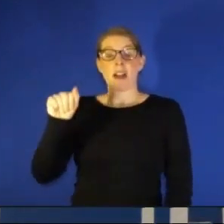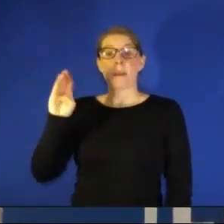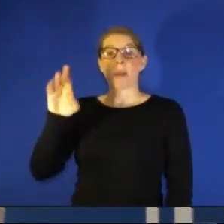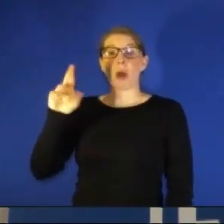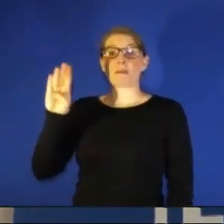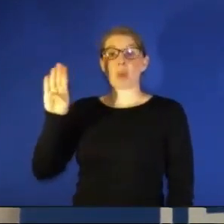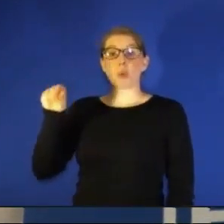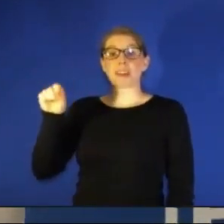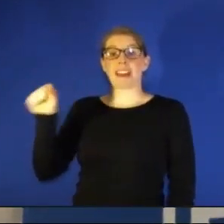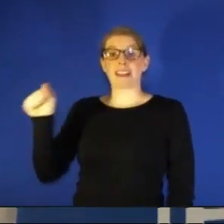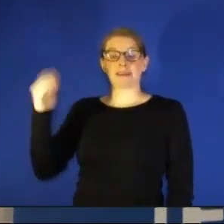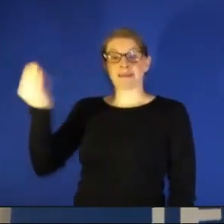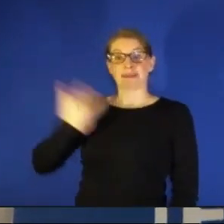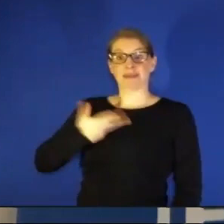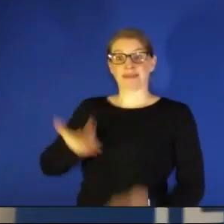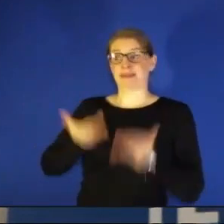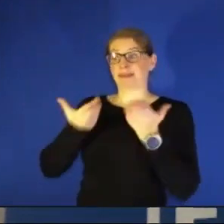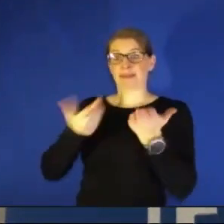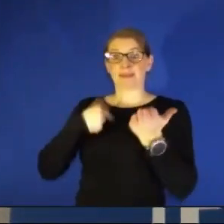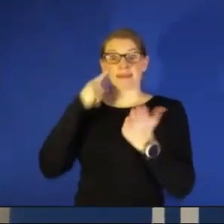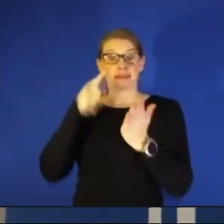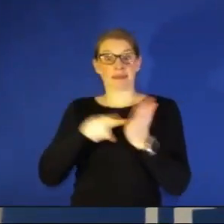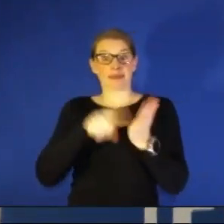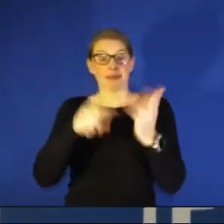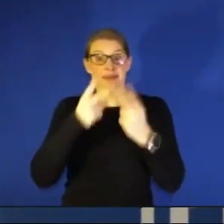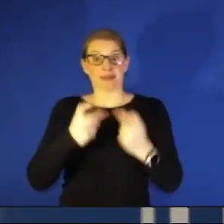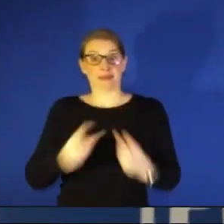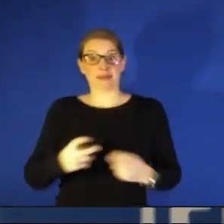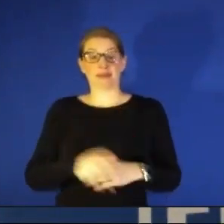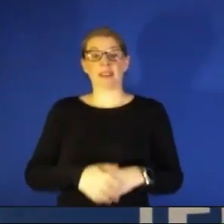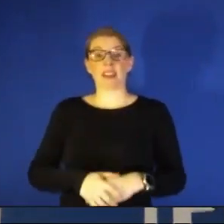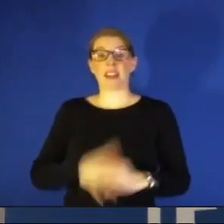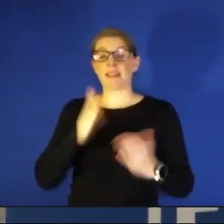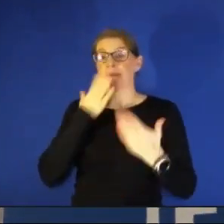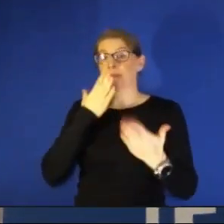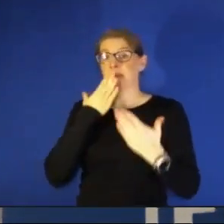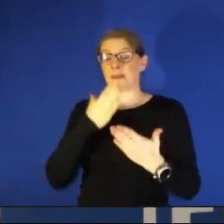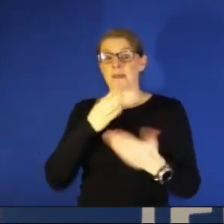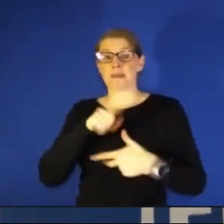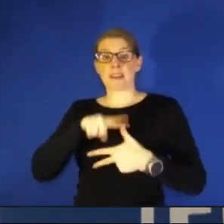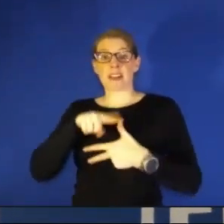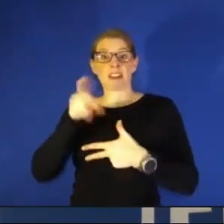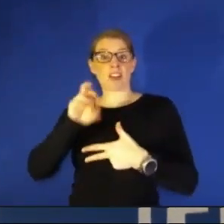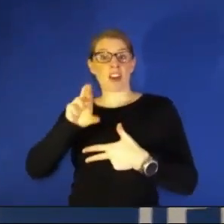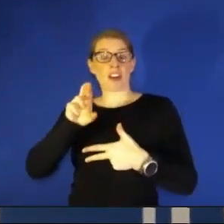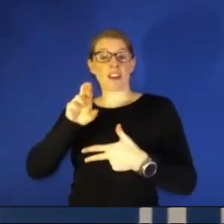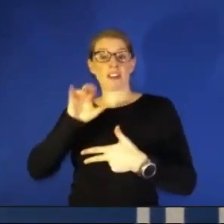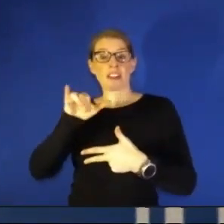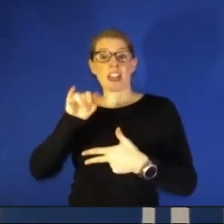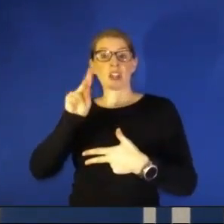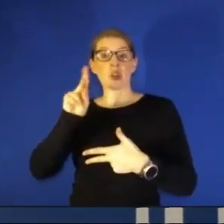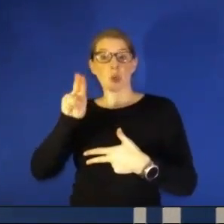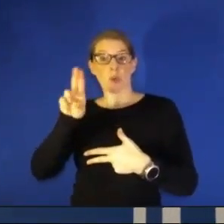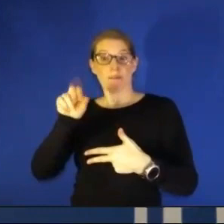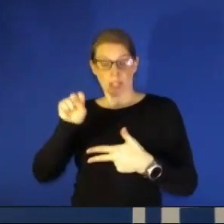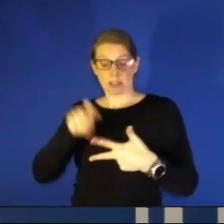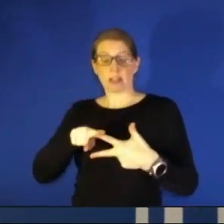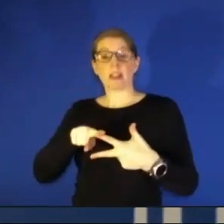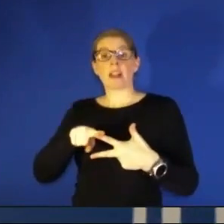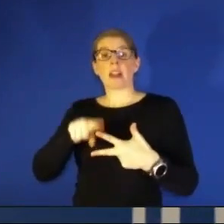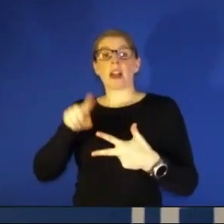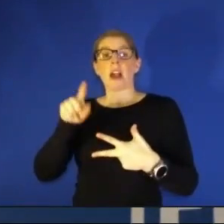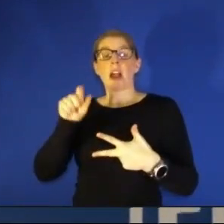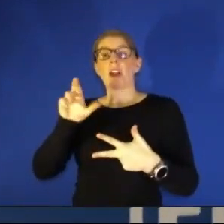suggested I go and get checked. I want to show appreciation for Dr. Yacoub, Dr. Al-Rajabi,